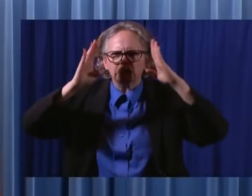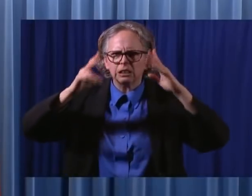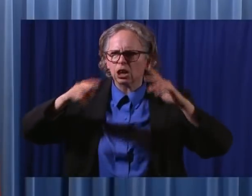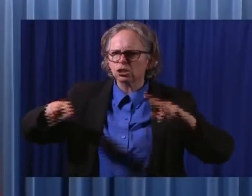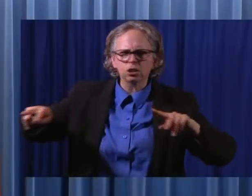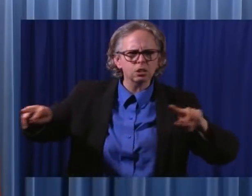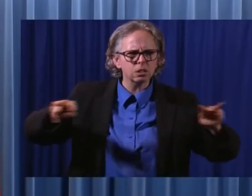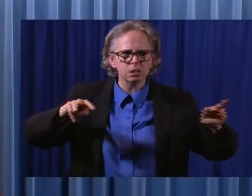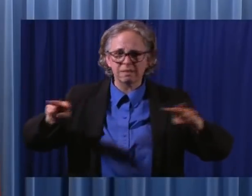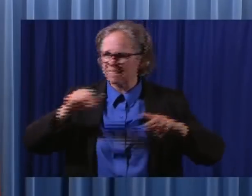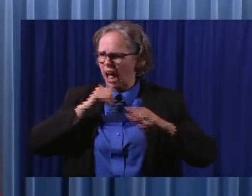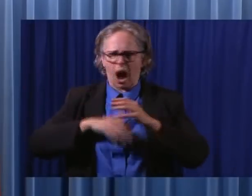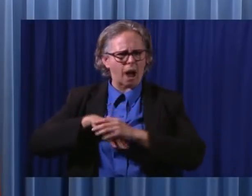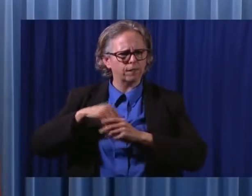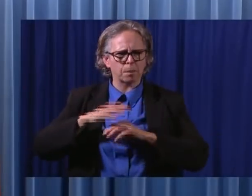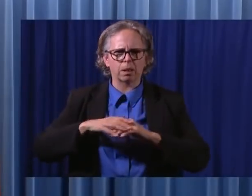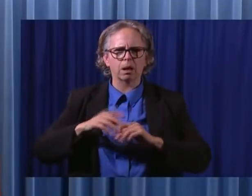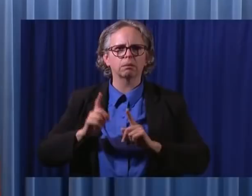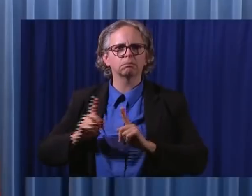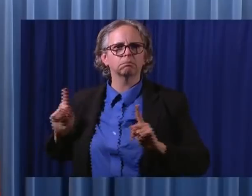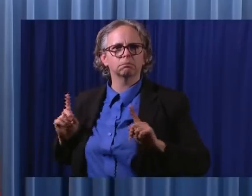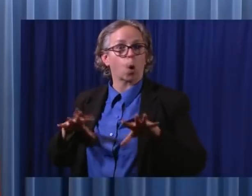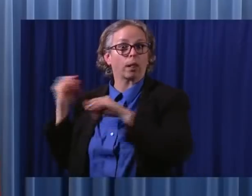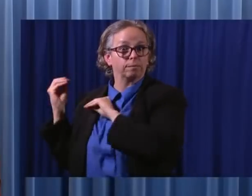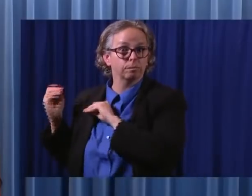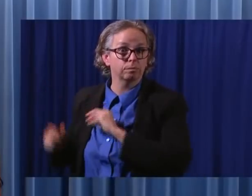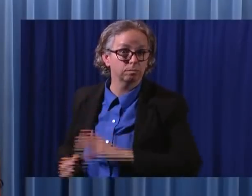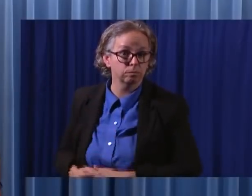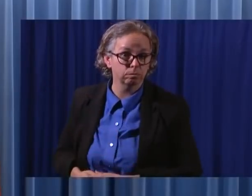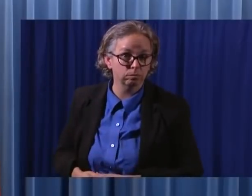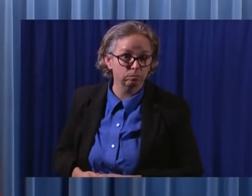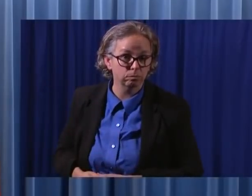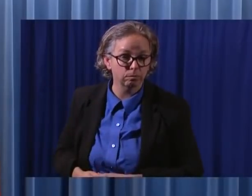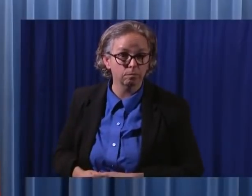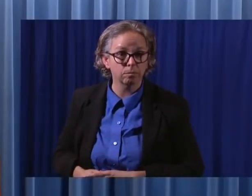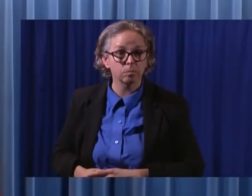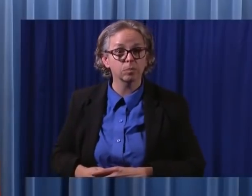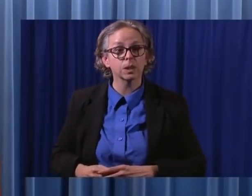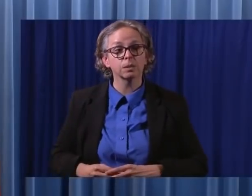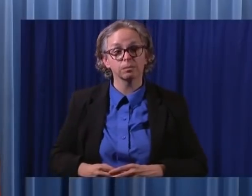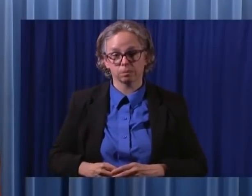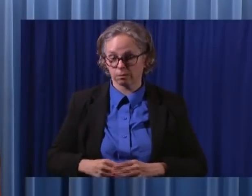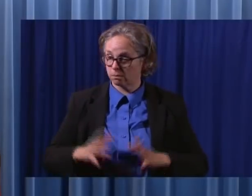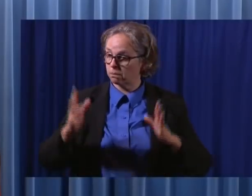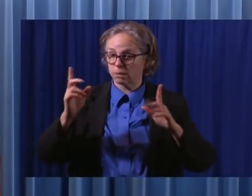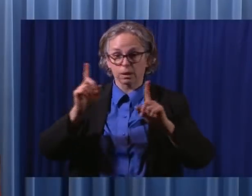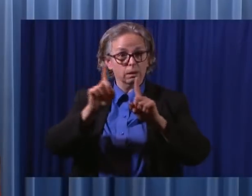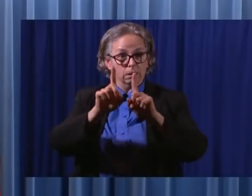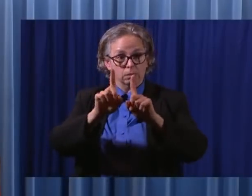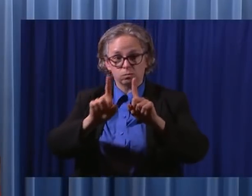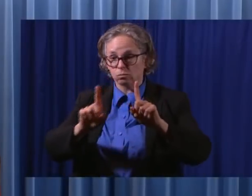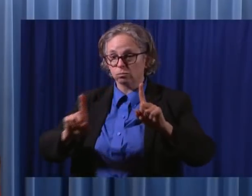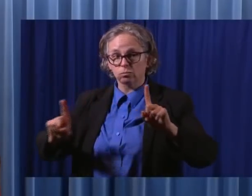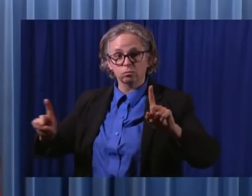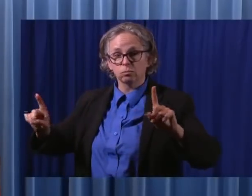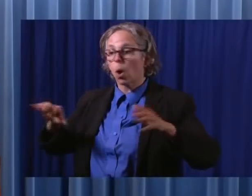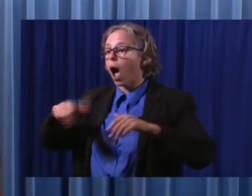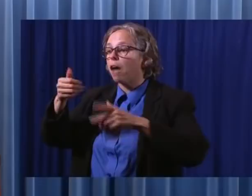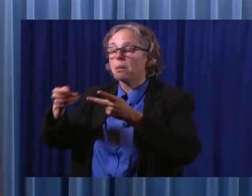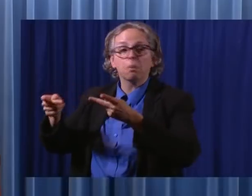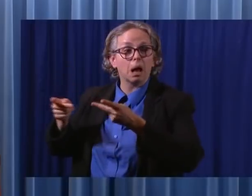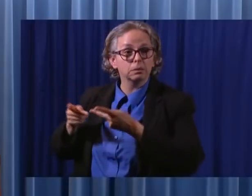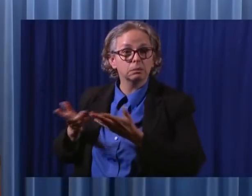move out of it. Find a place that you can go and that you can enjoy the weekend, and you don't have the same kinds